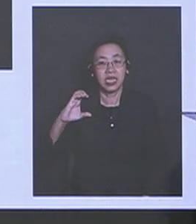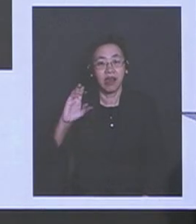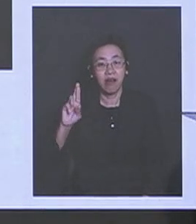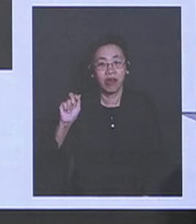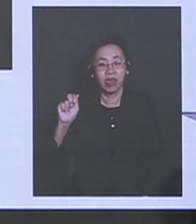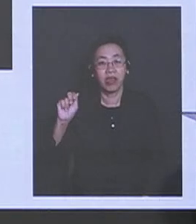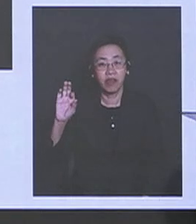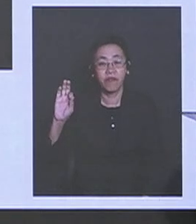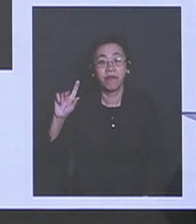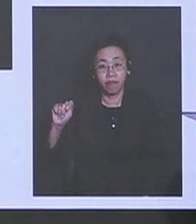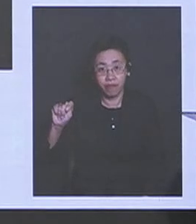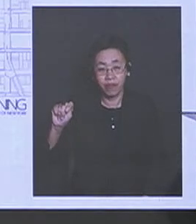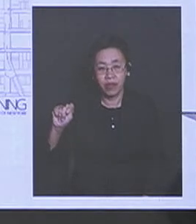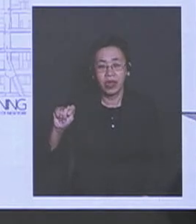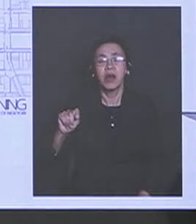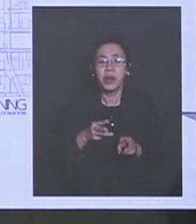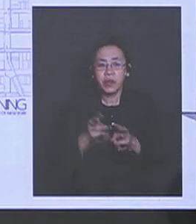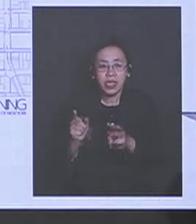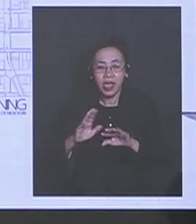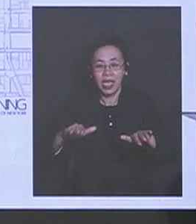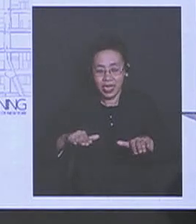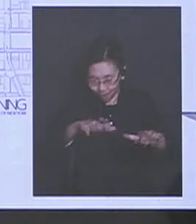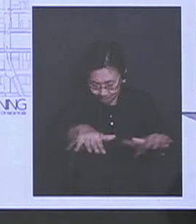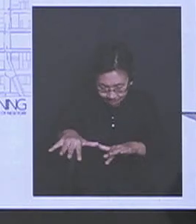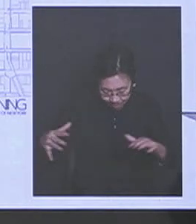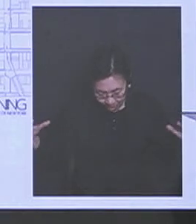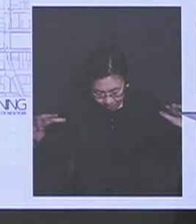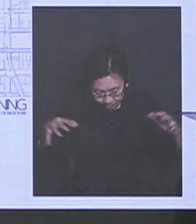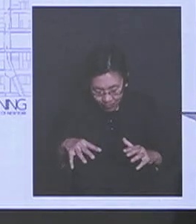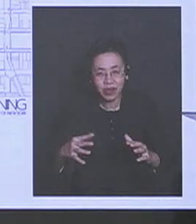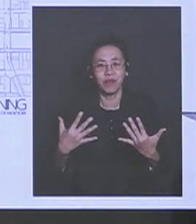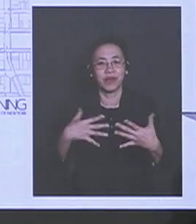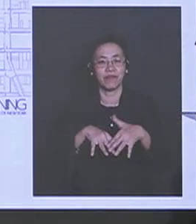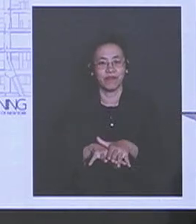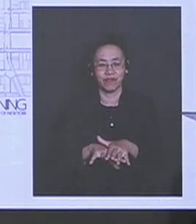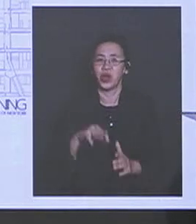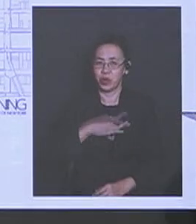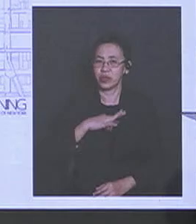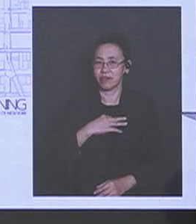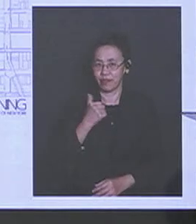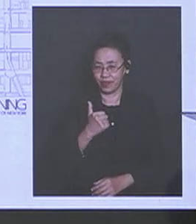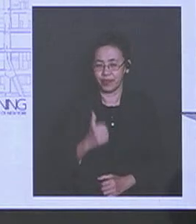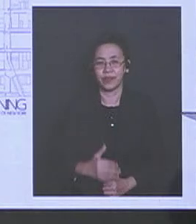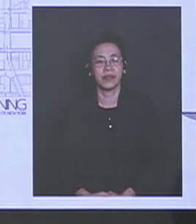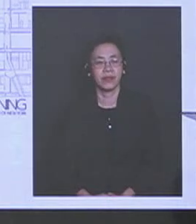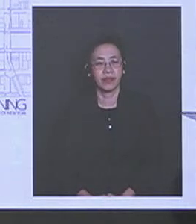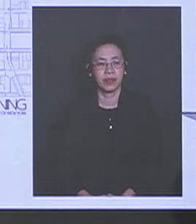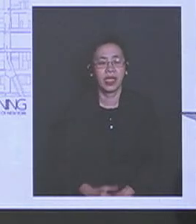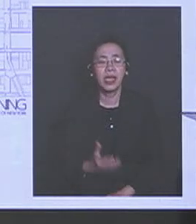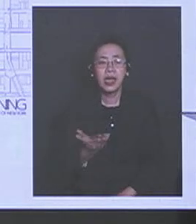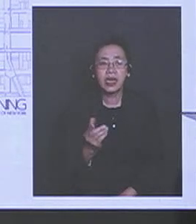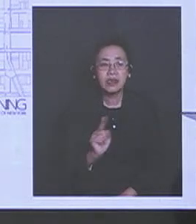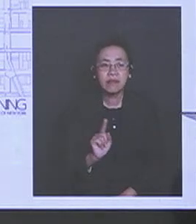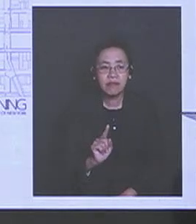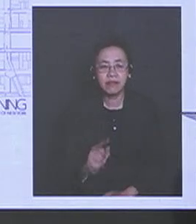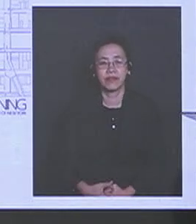into the process is great. I think some of this is pretty obvious to this audience, but mapping, and there's many